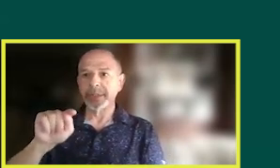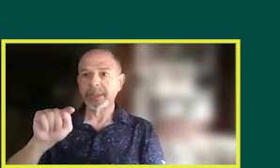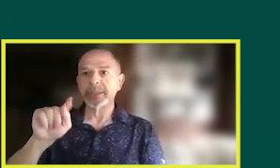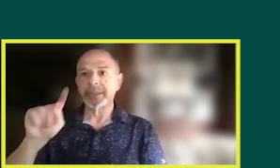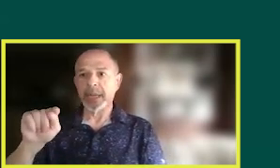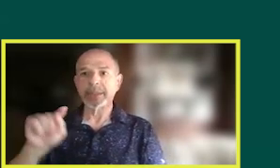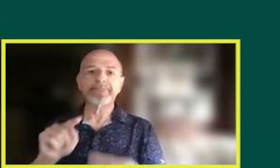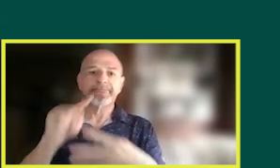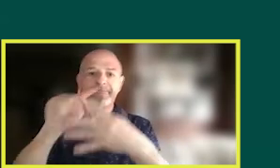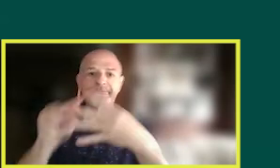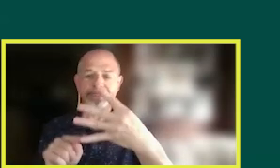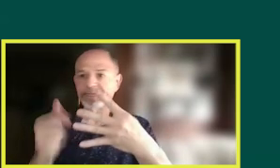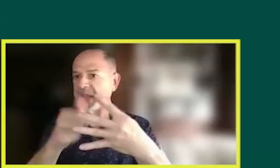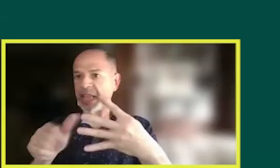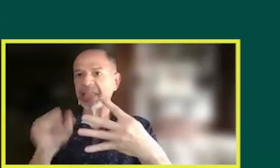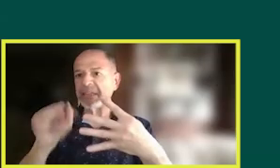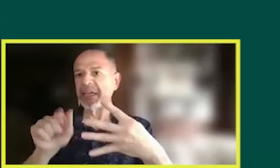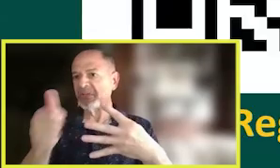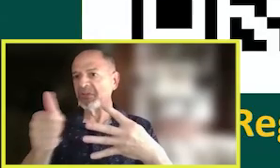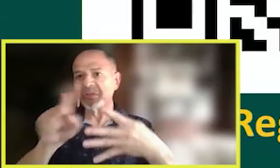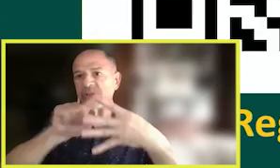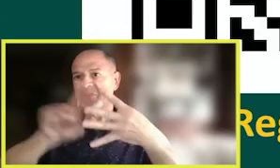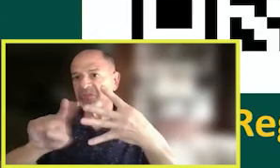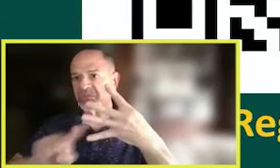of those platforms.